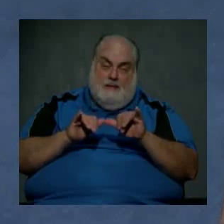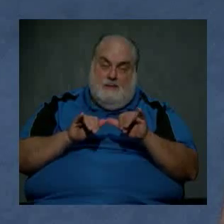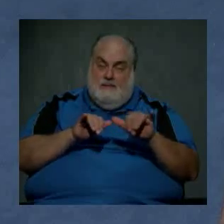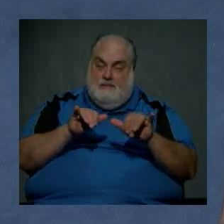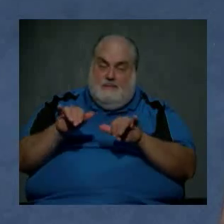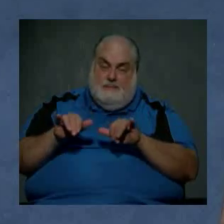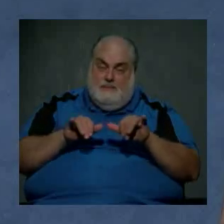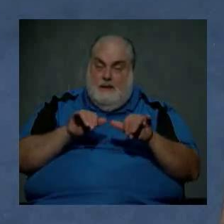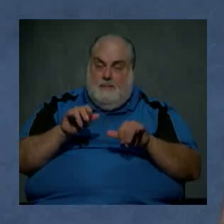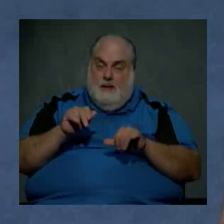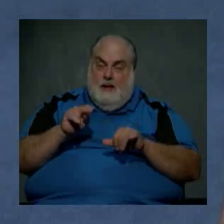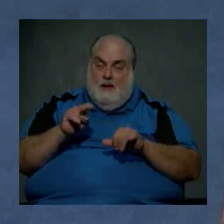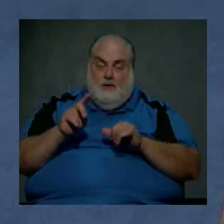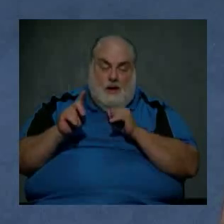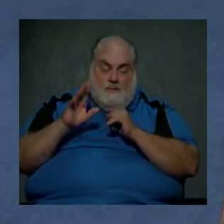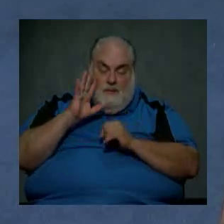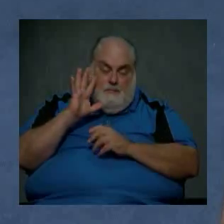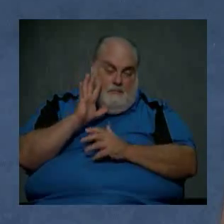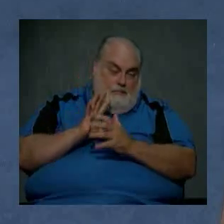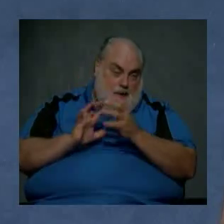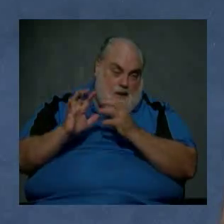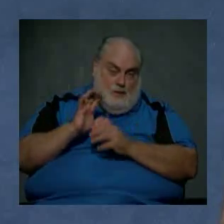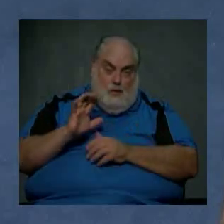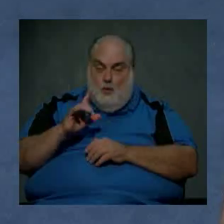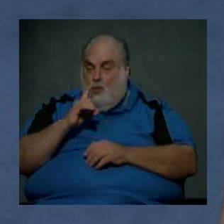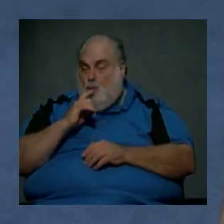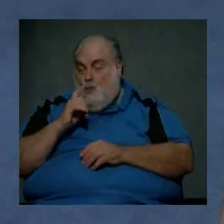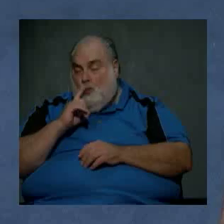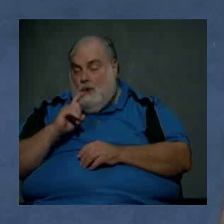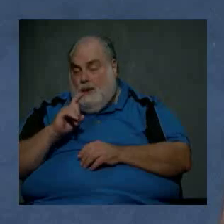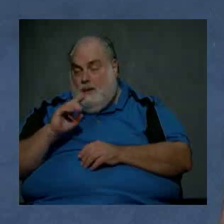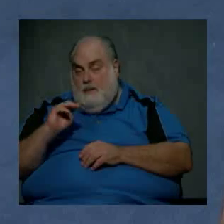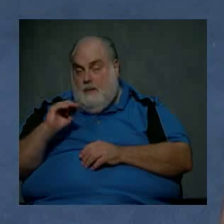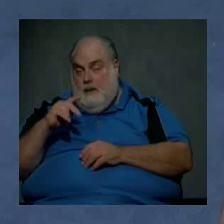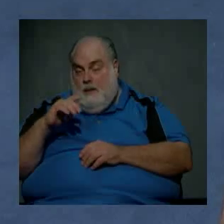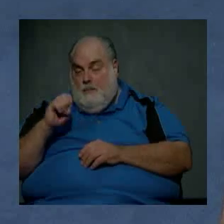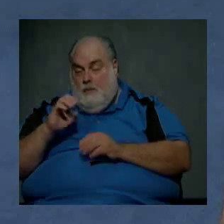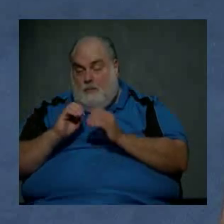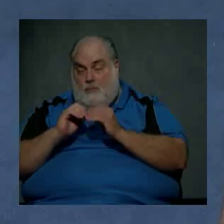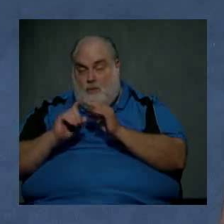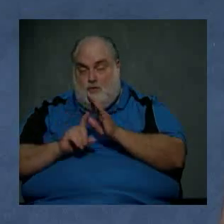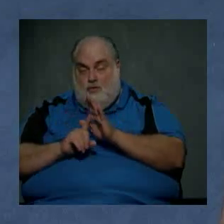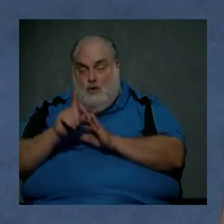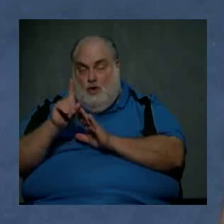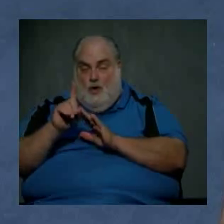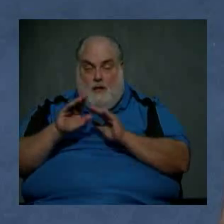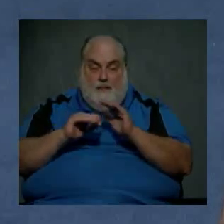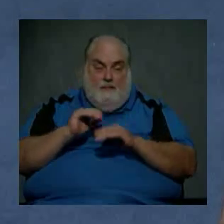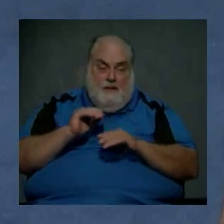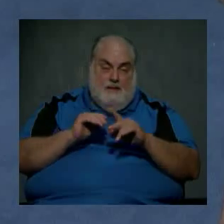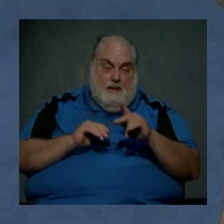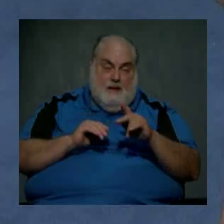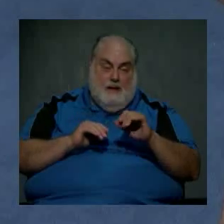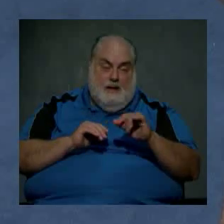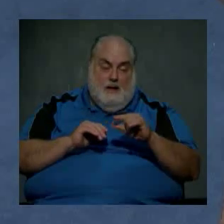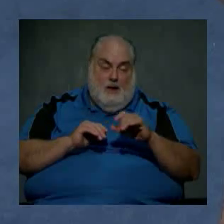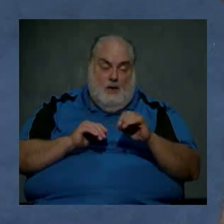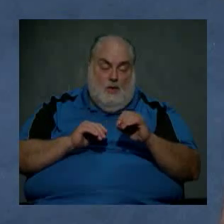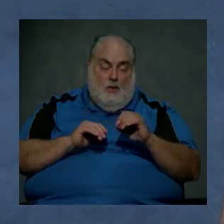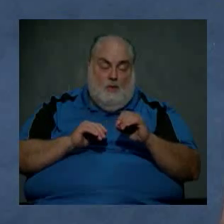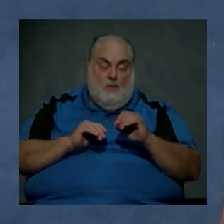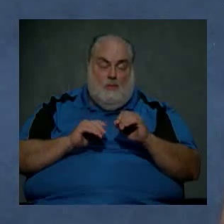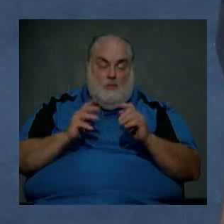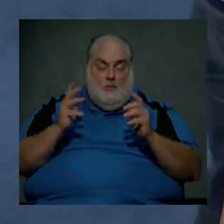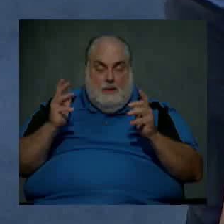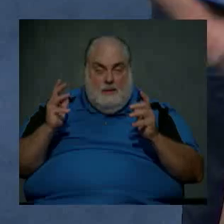have the red maples that are quite a bit taller than the new trees will be. How tall are the ginkgo saplings going to Okay,